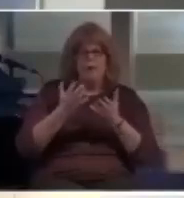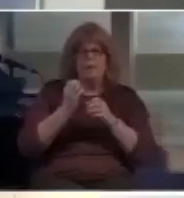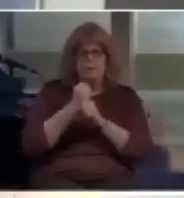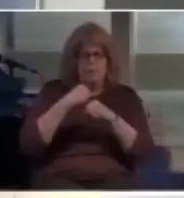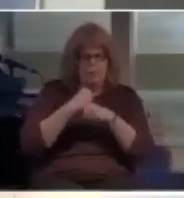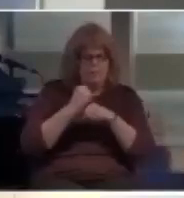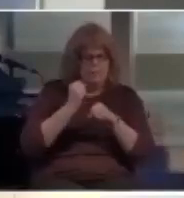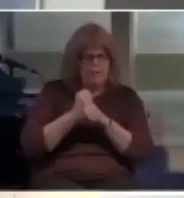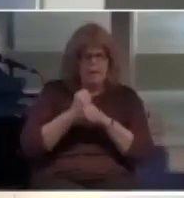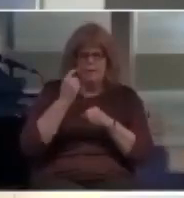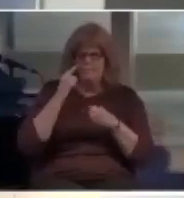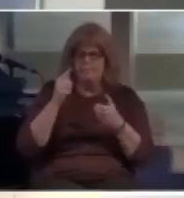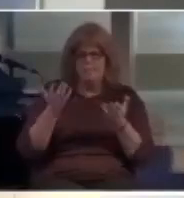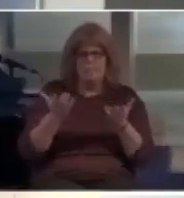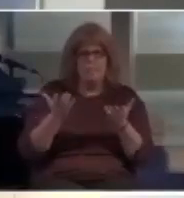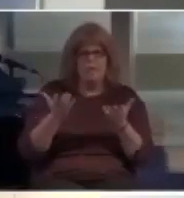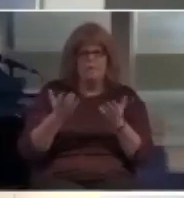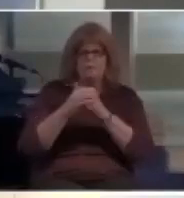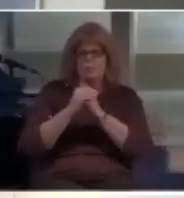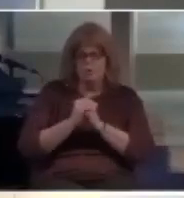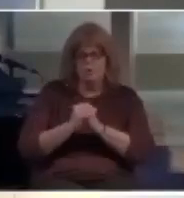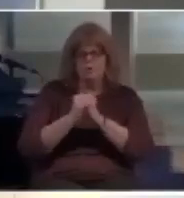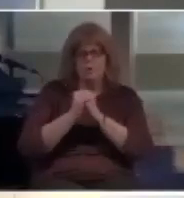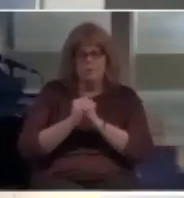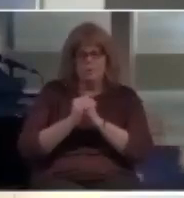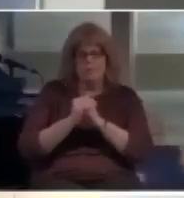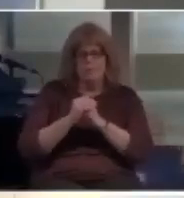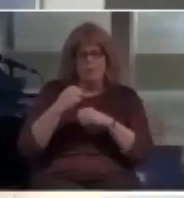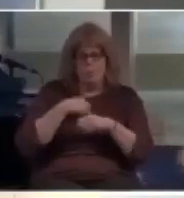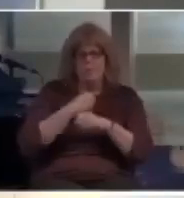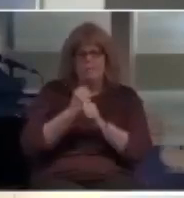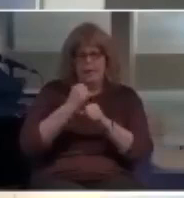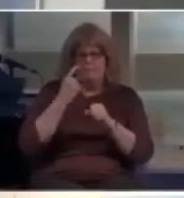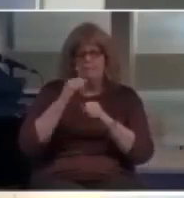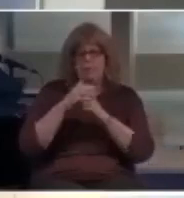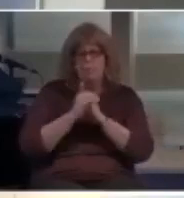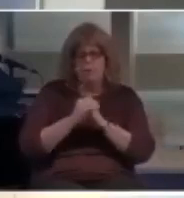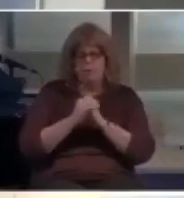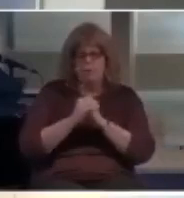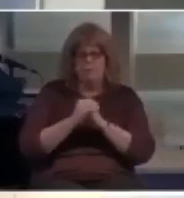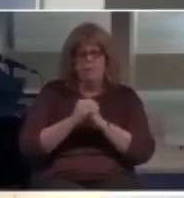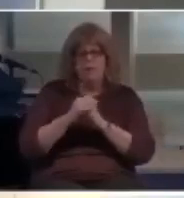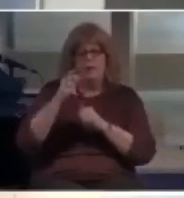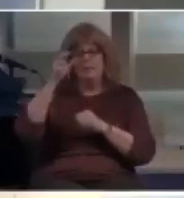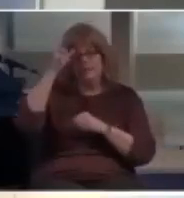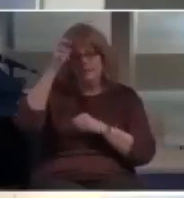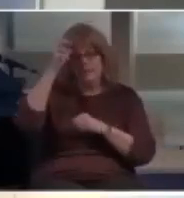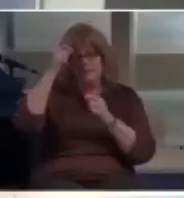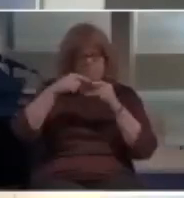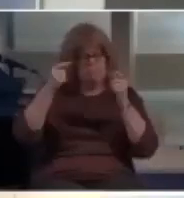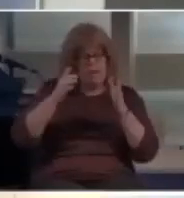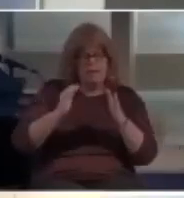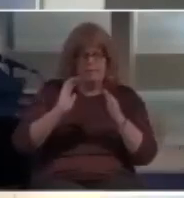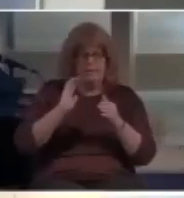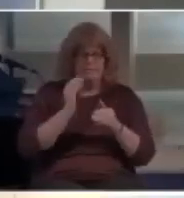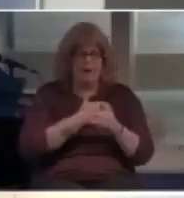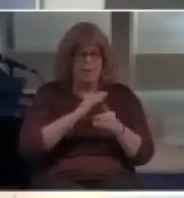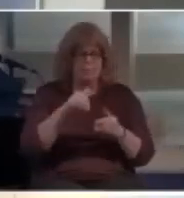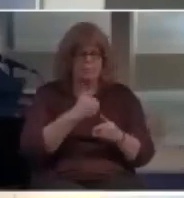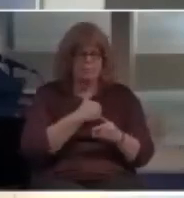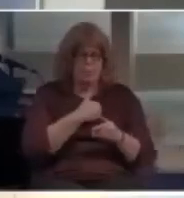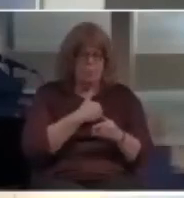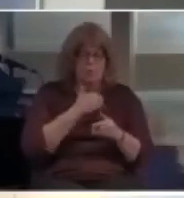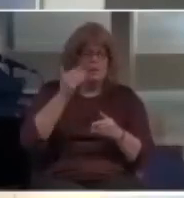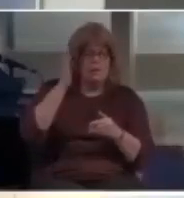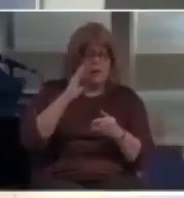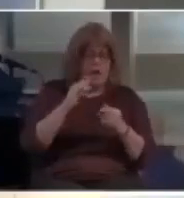for what? For worship. For worship. And Satan, the enemy of our souls, and